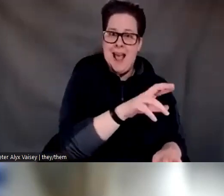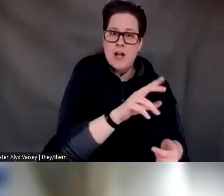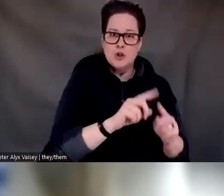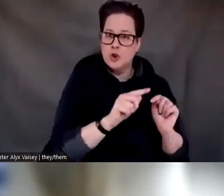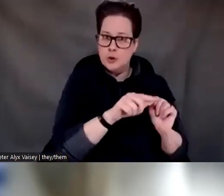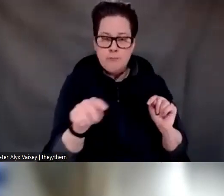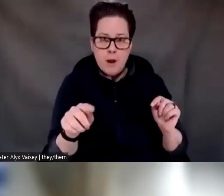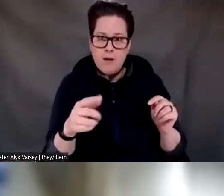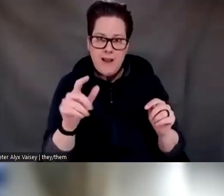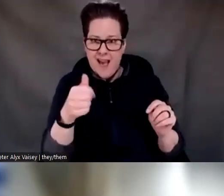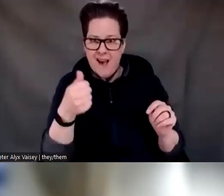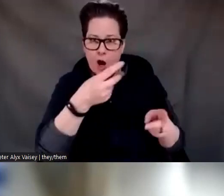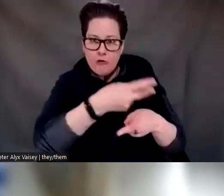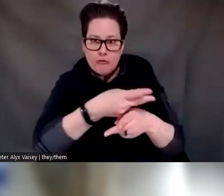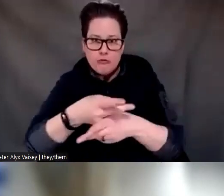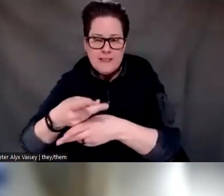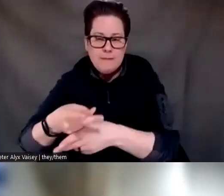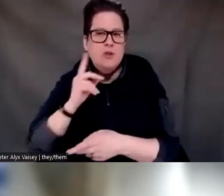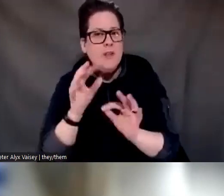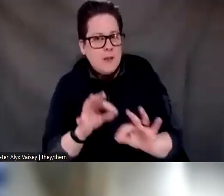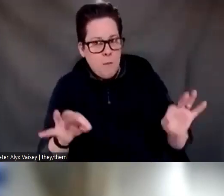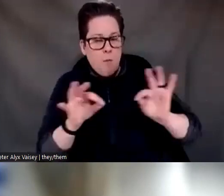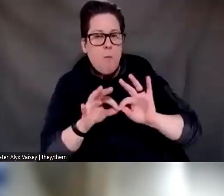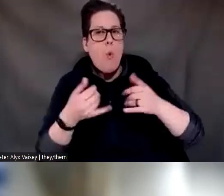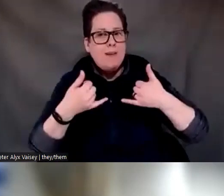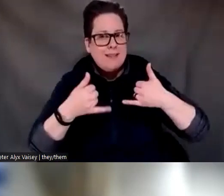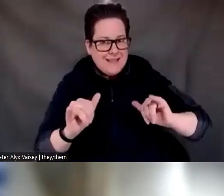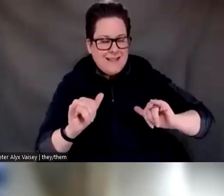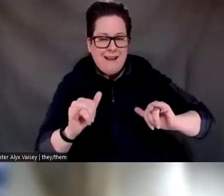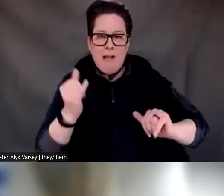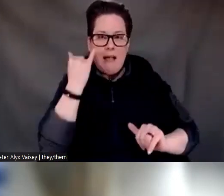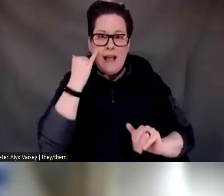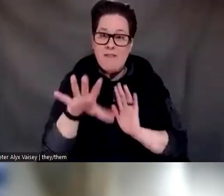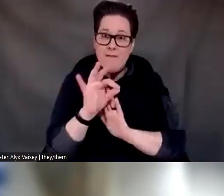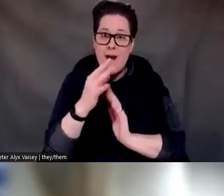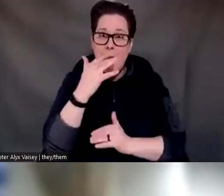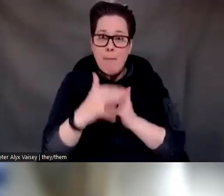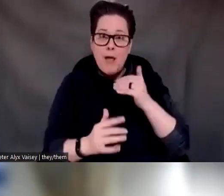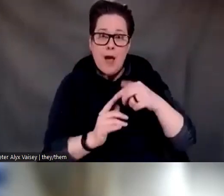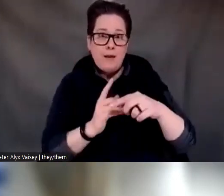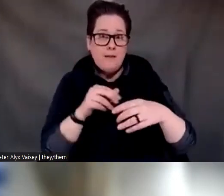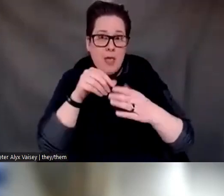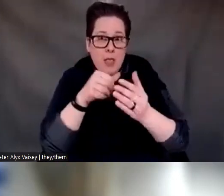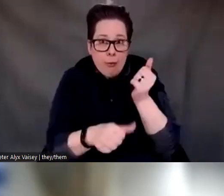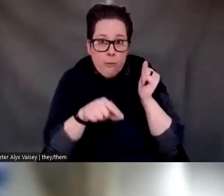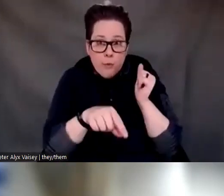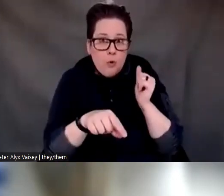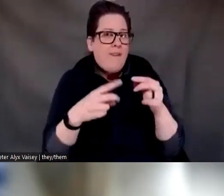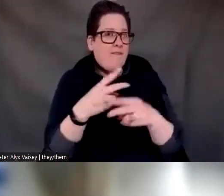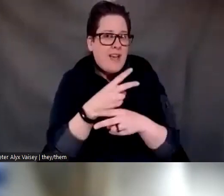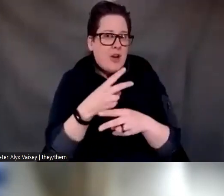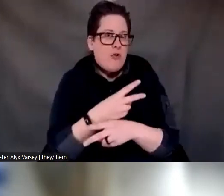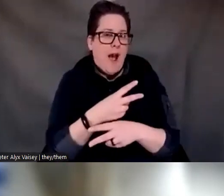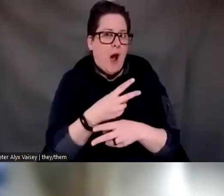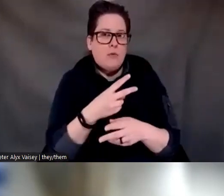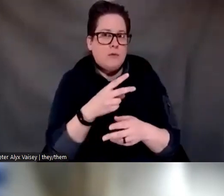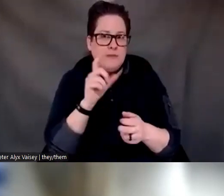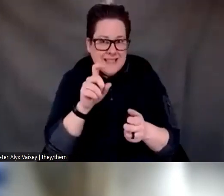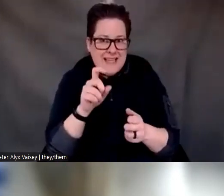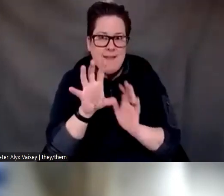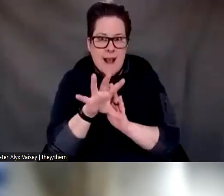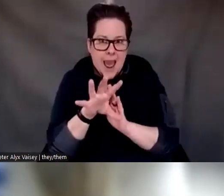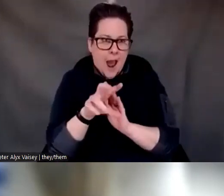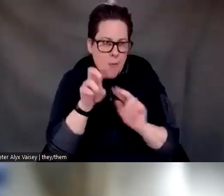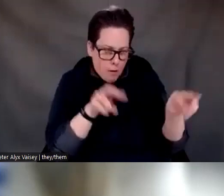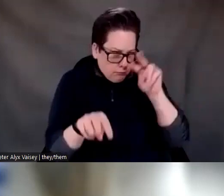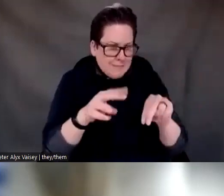it's important to still get the colonoscopy, figure out what caused the positive FIT test, so that you can get the